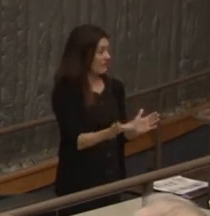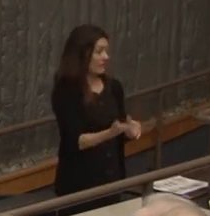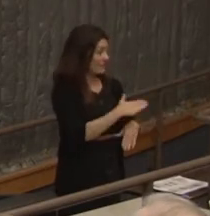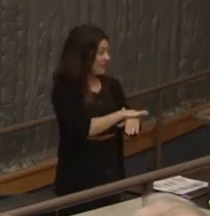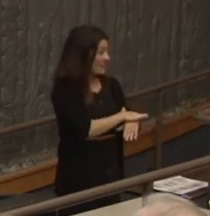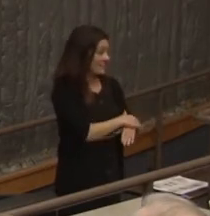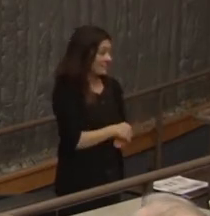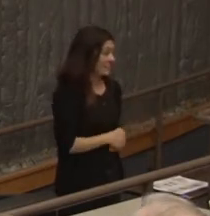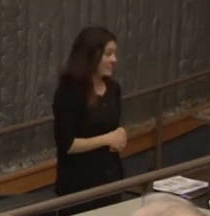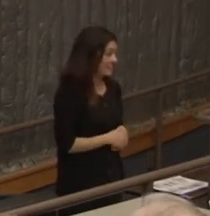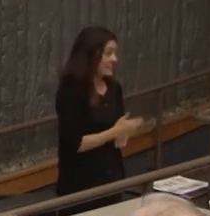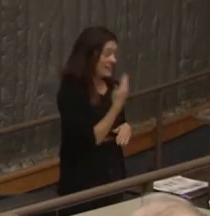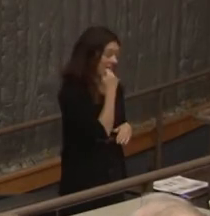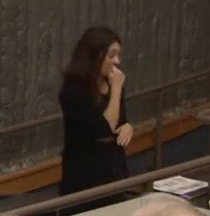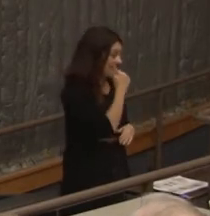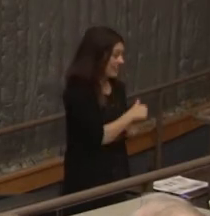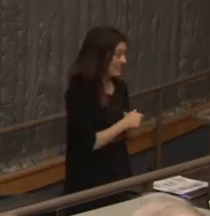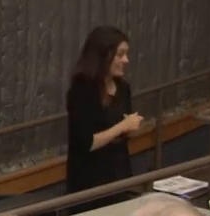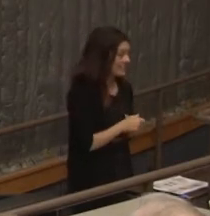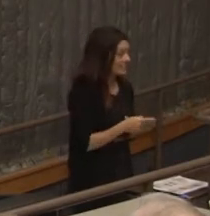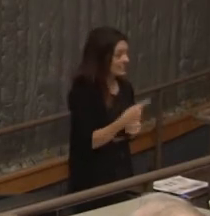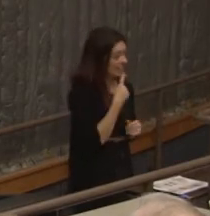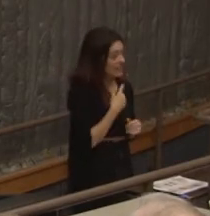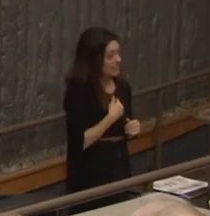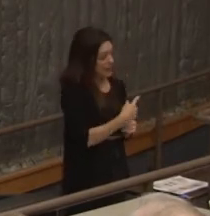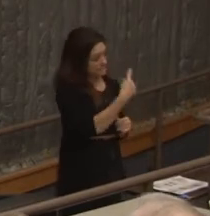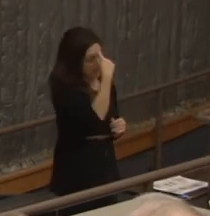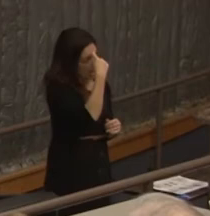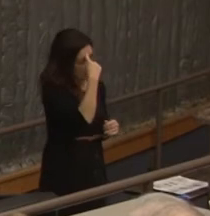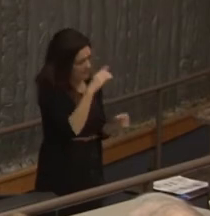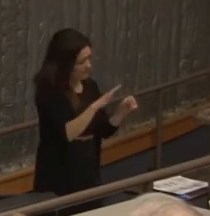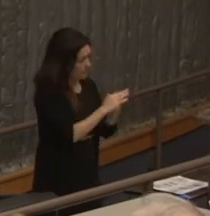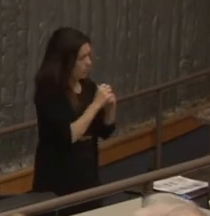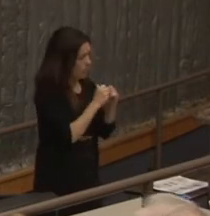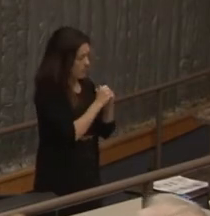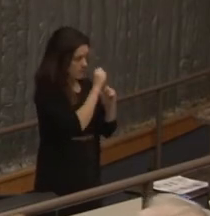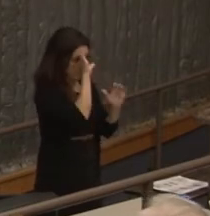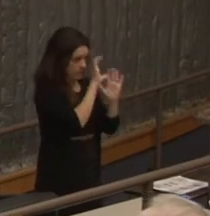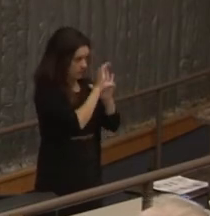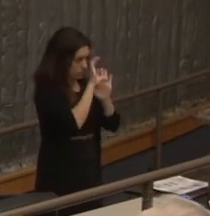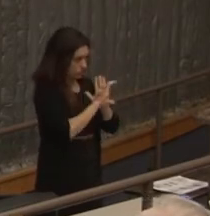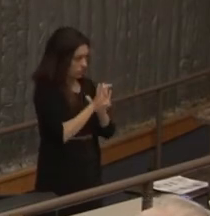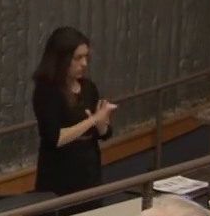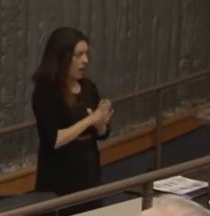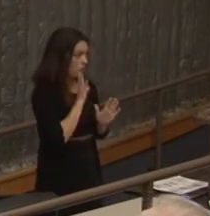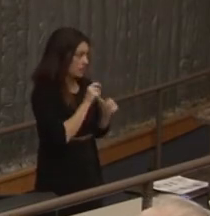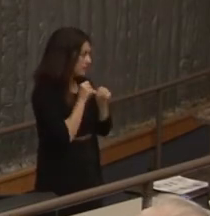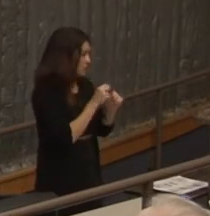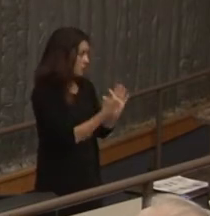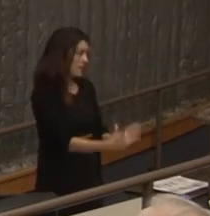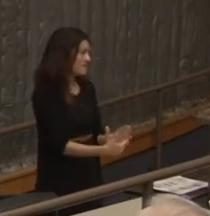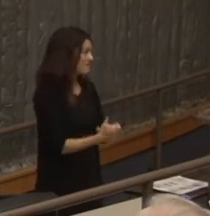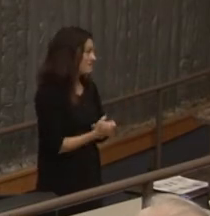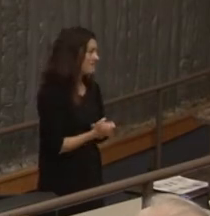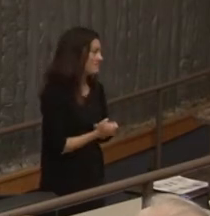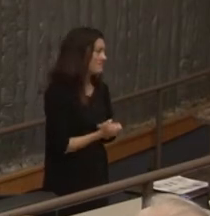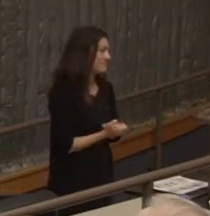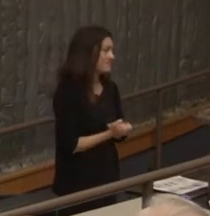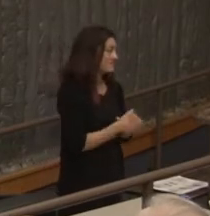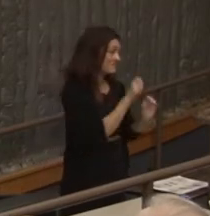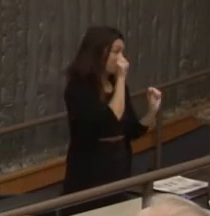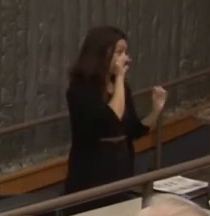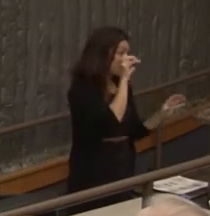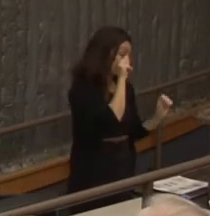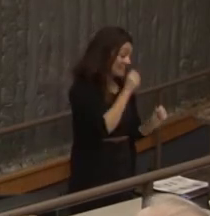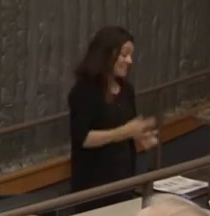mind is filled with images, I'll put my brush on canvas continue to paint. It's quite a remarkable life